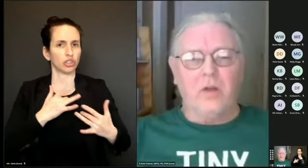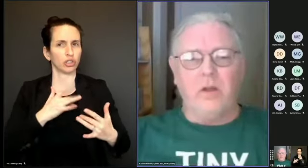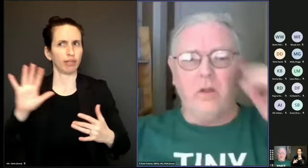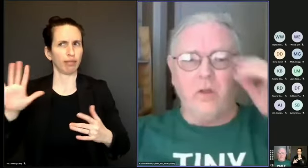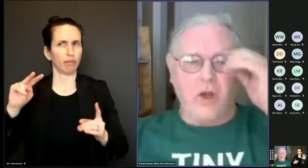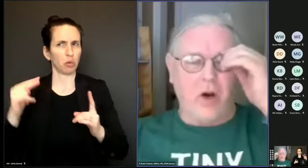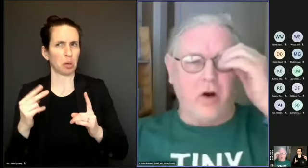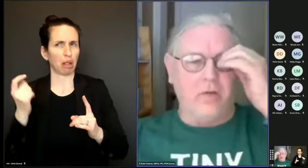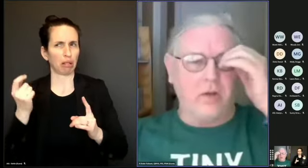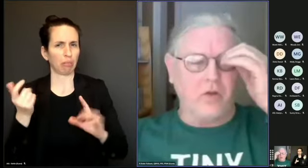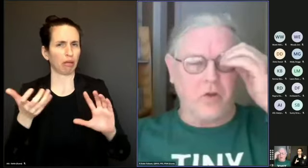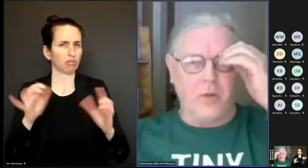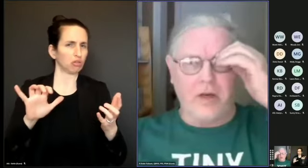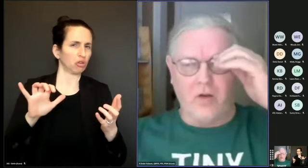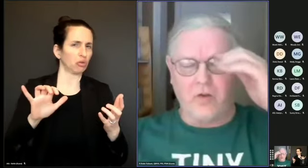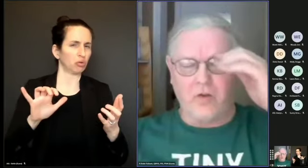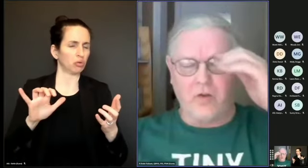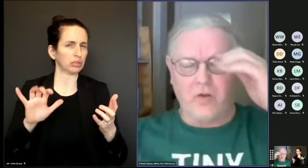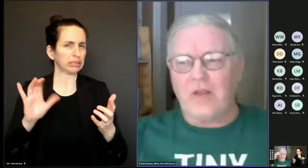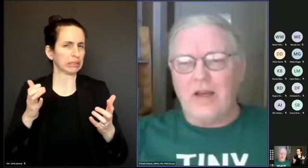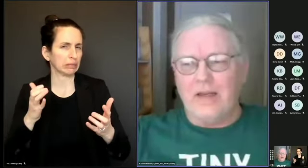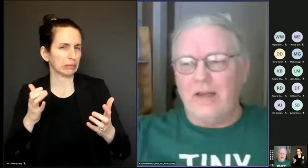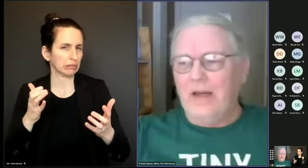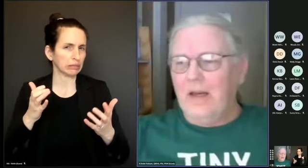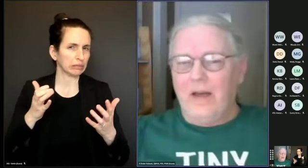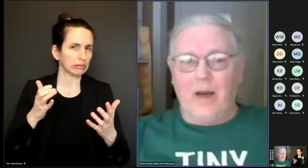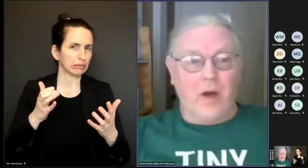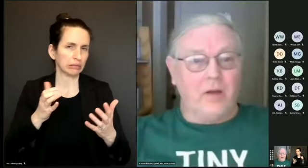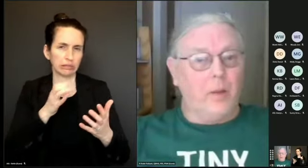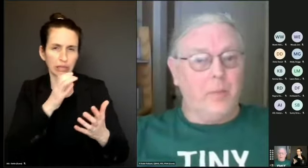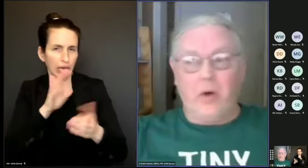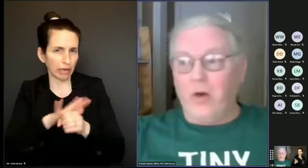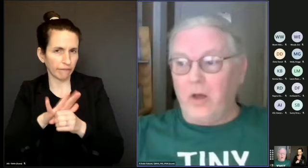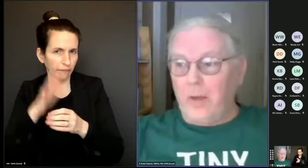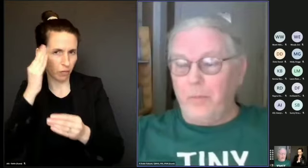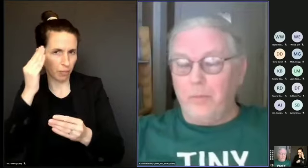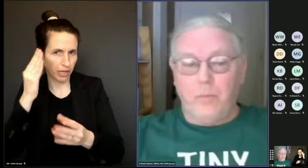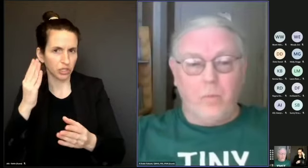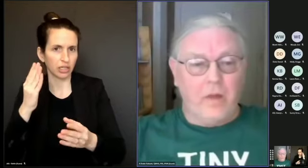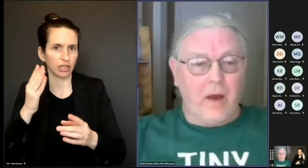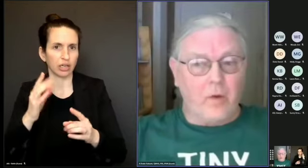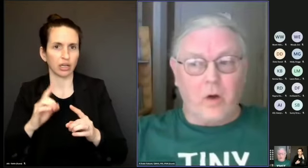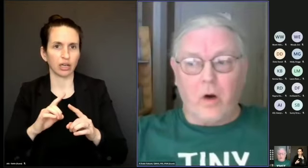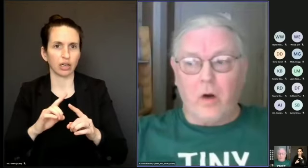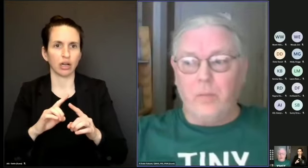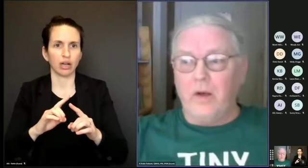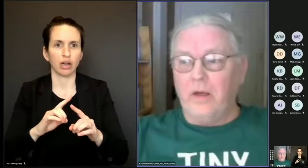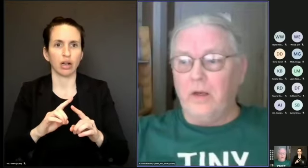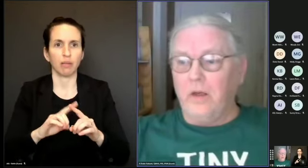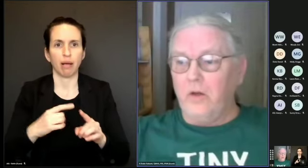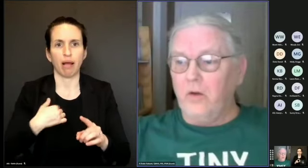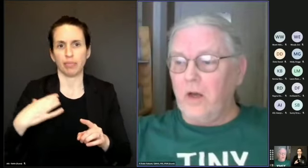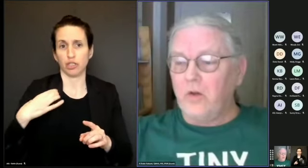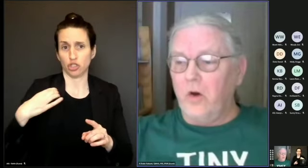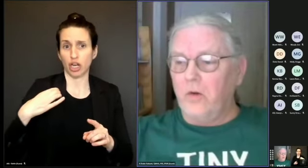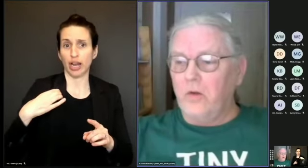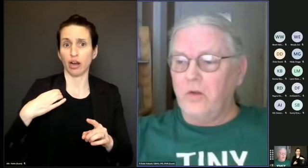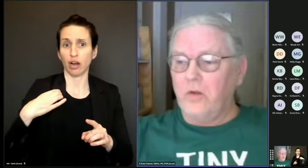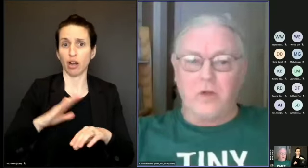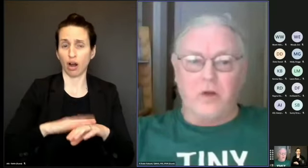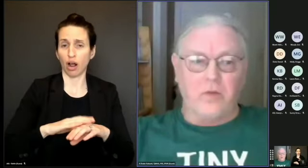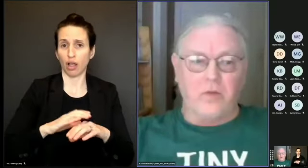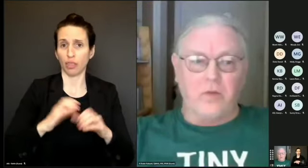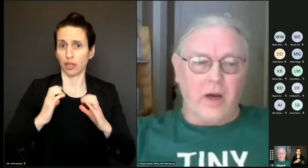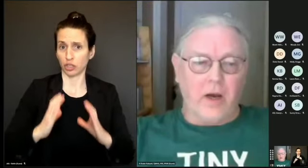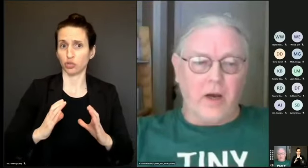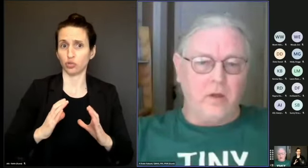I'm actually the chair of the Consumer Council for the state, and I'm not appearing on that in that regard, but I need to let you guys know there's